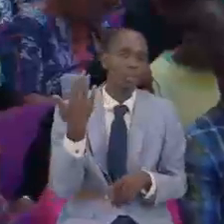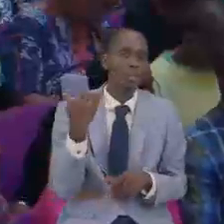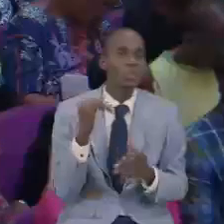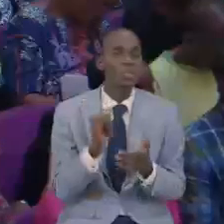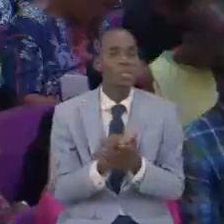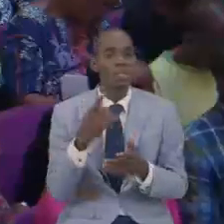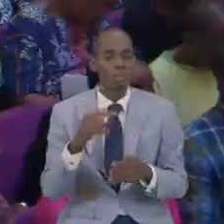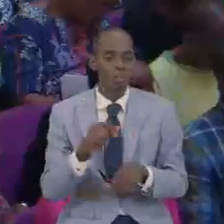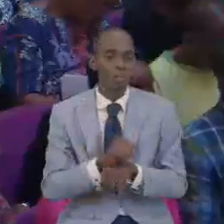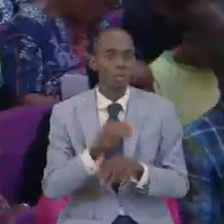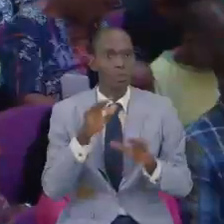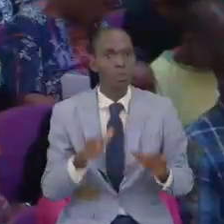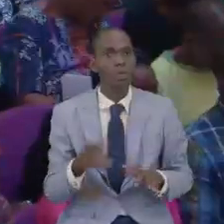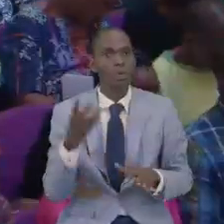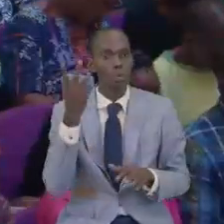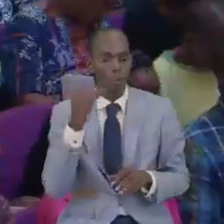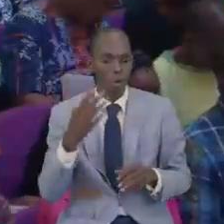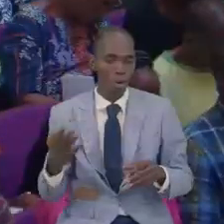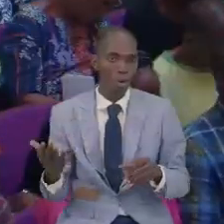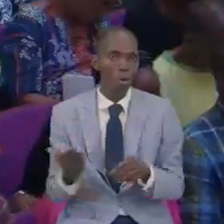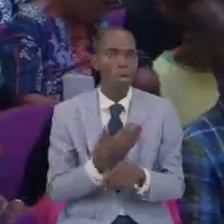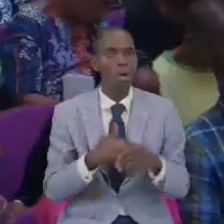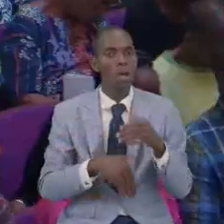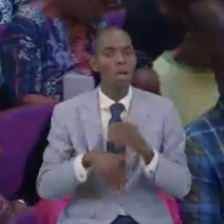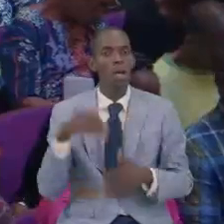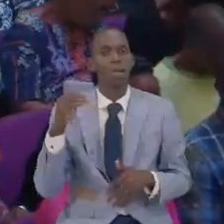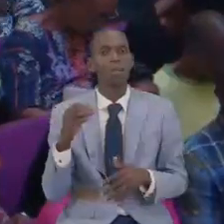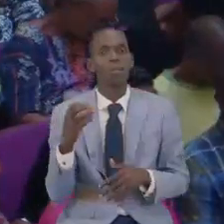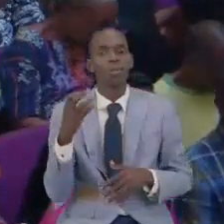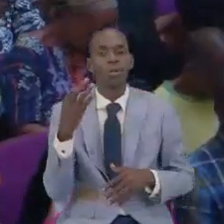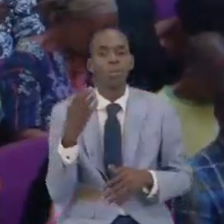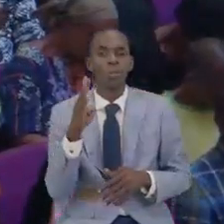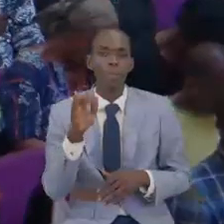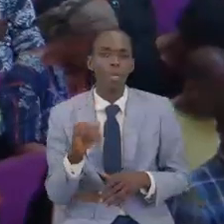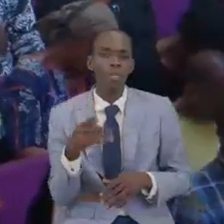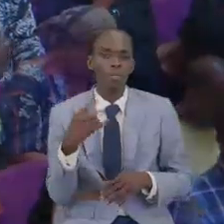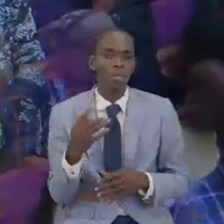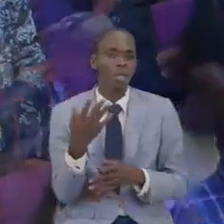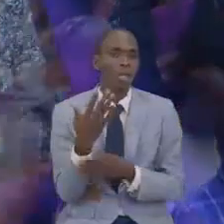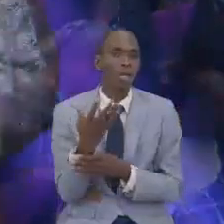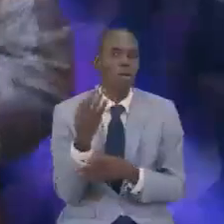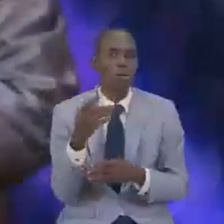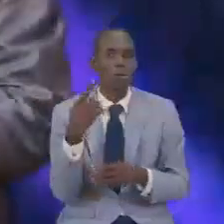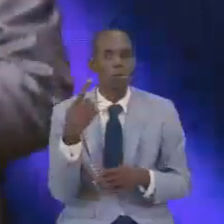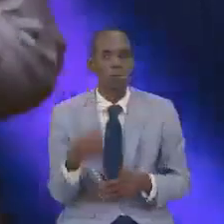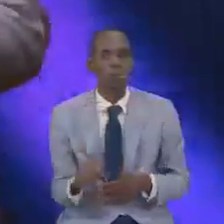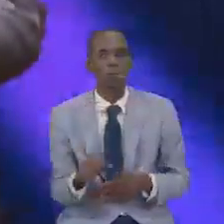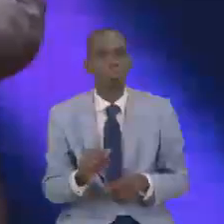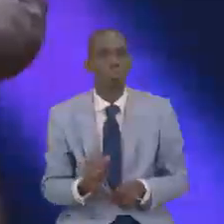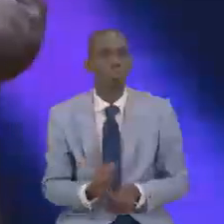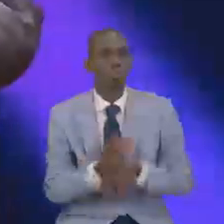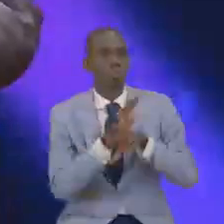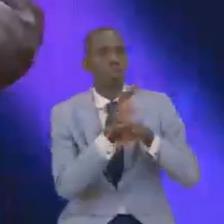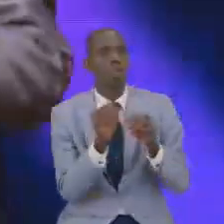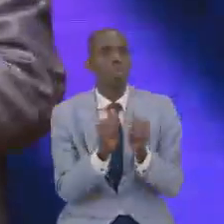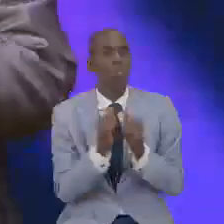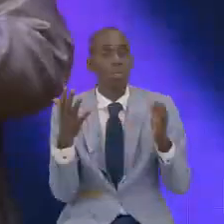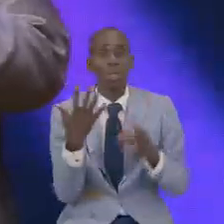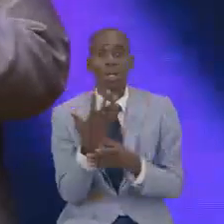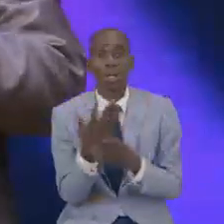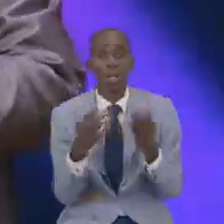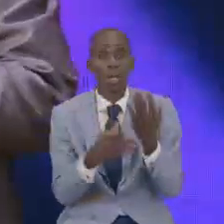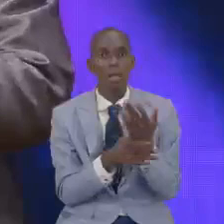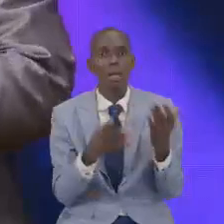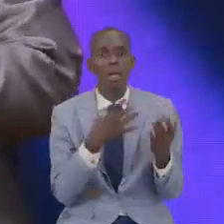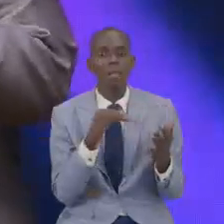the stone was cut out of the hand of the mountain without hands,